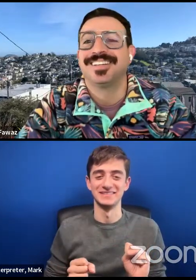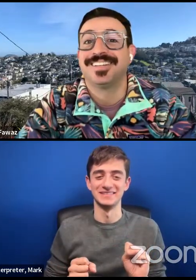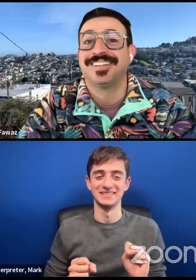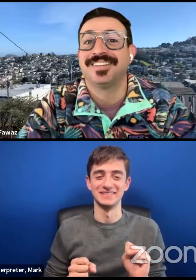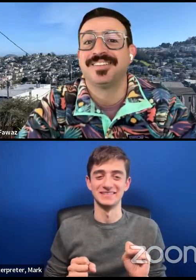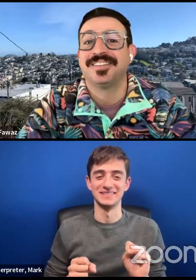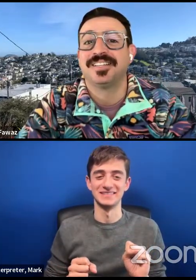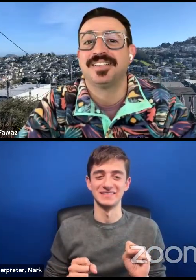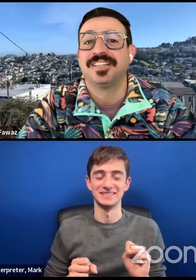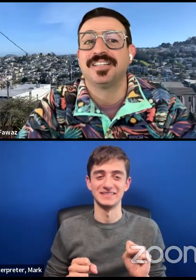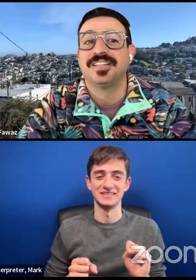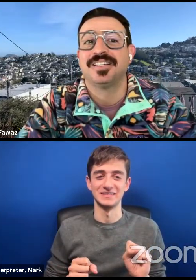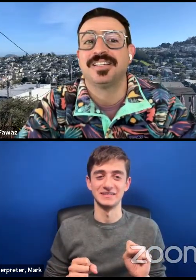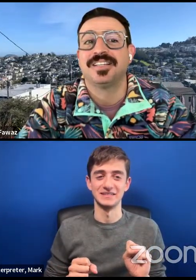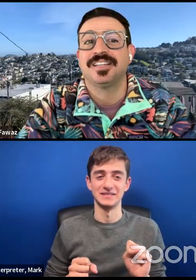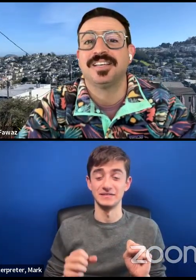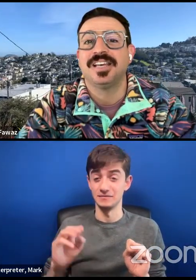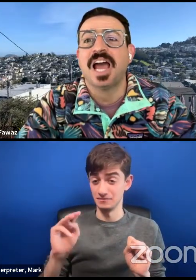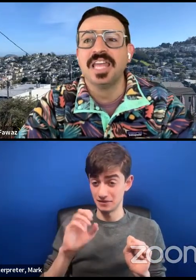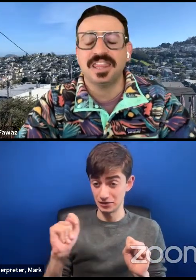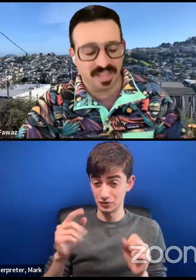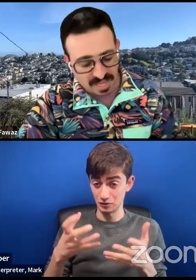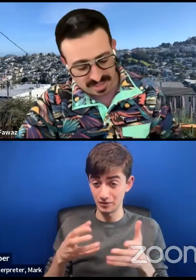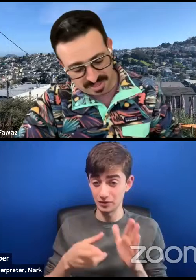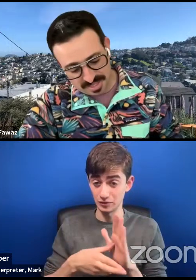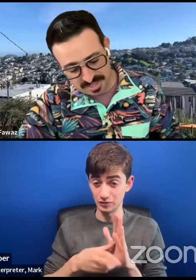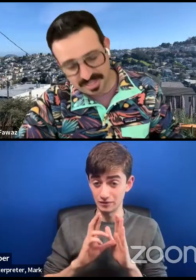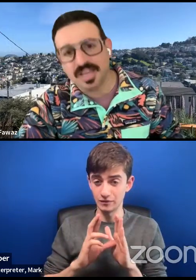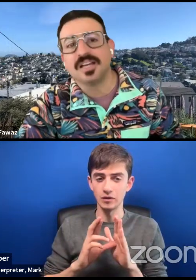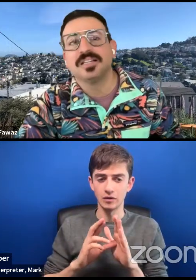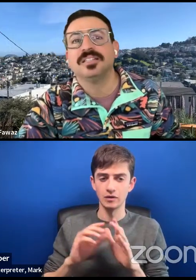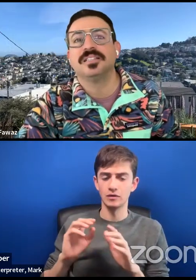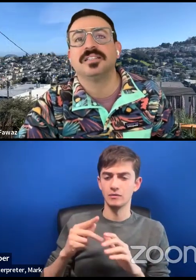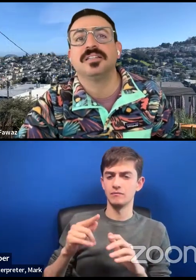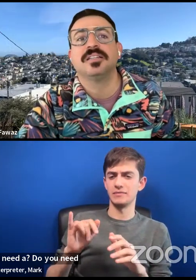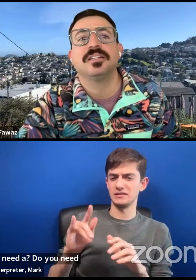Okay. Do you remember them or do you need to, do you need to read? I can see them. I can see them.